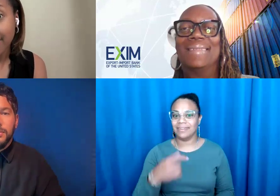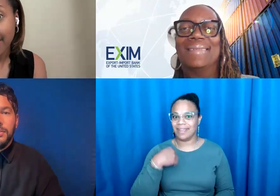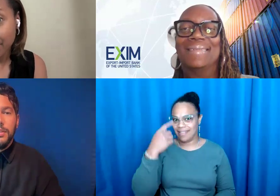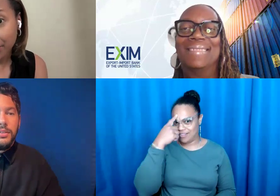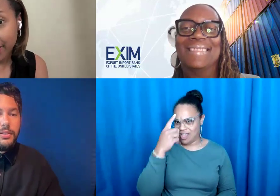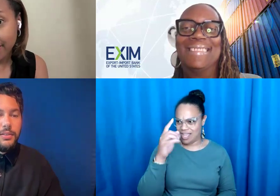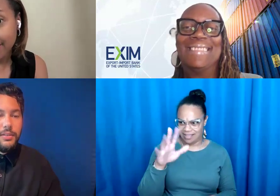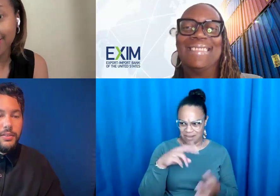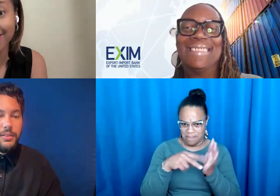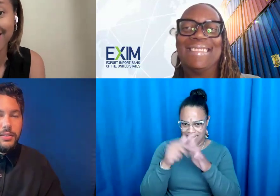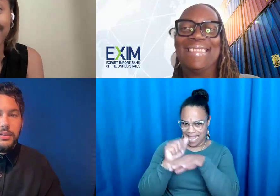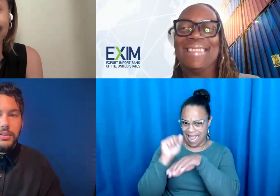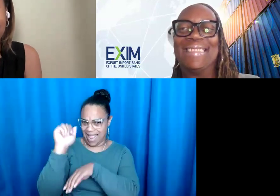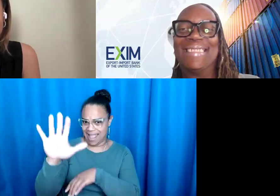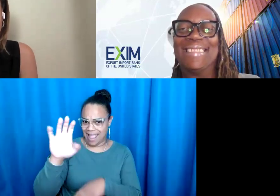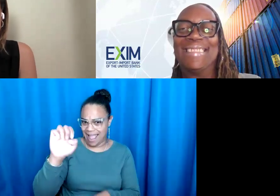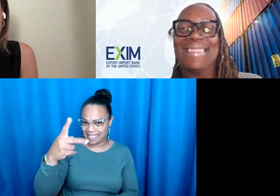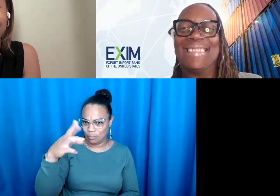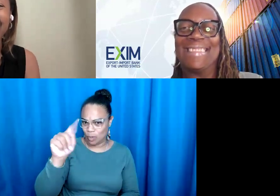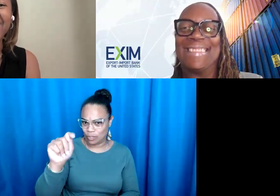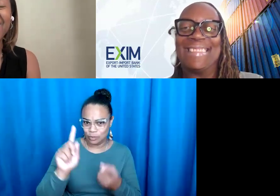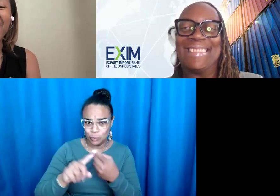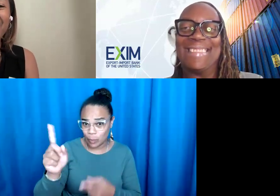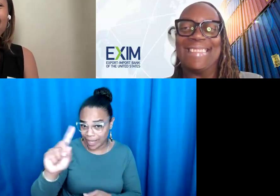"Exporting like where? Like California?"